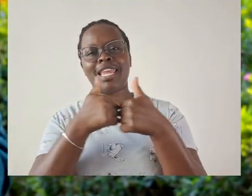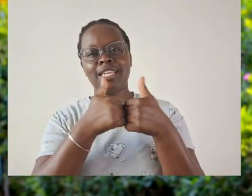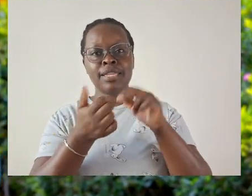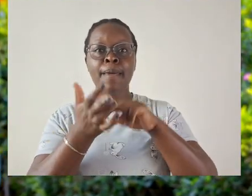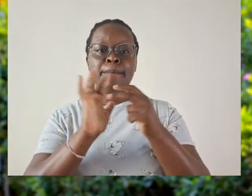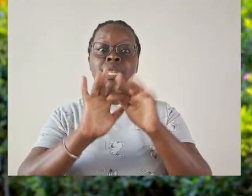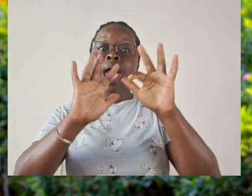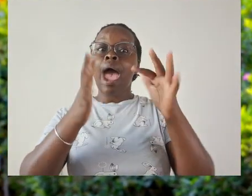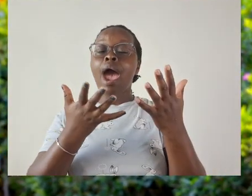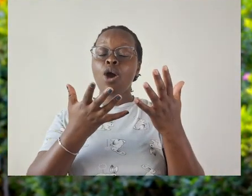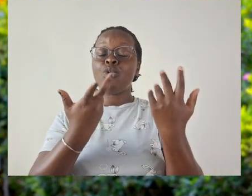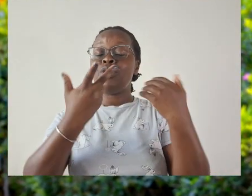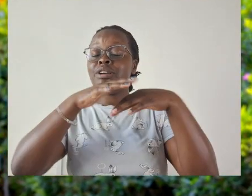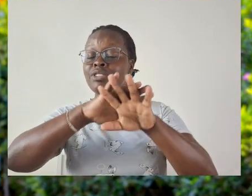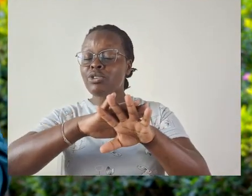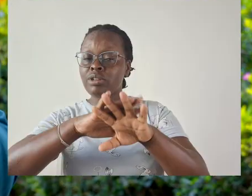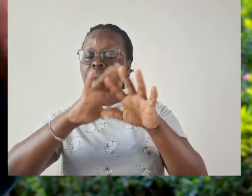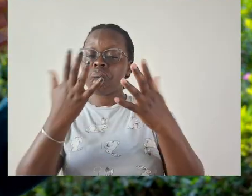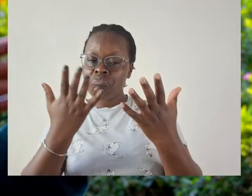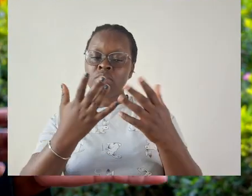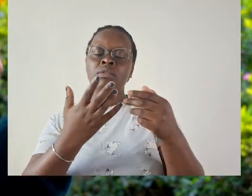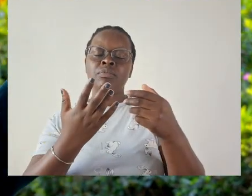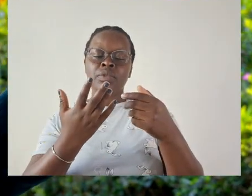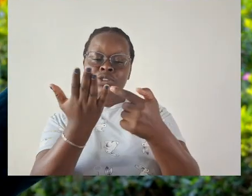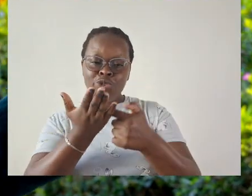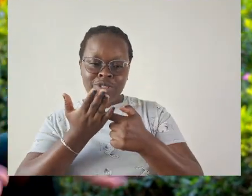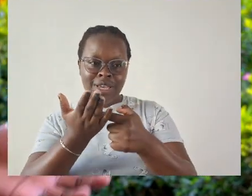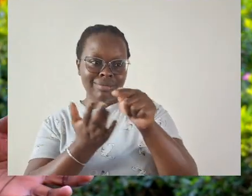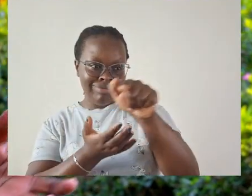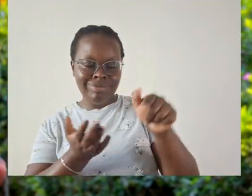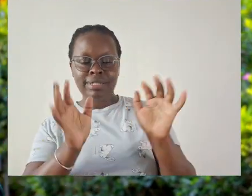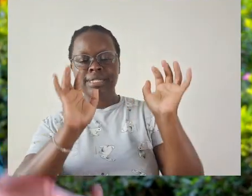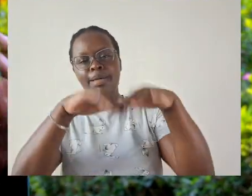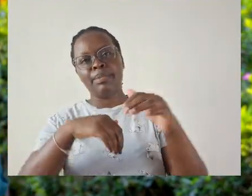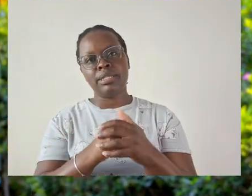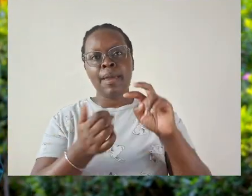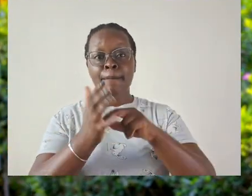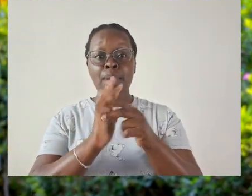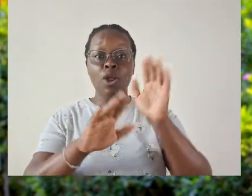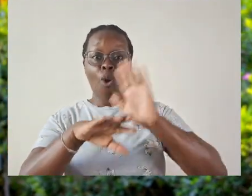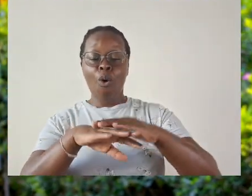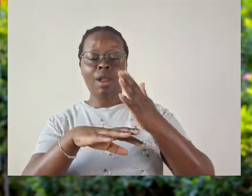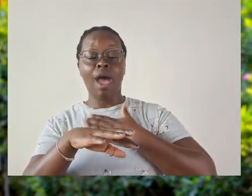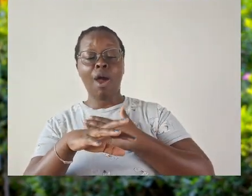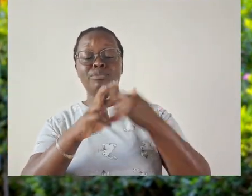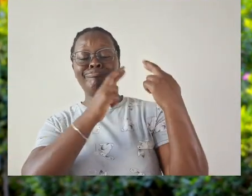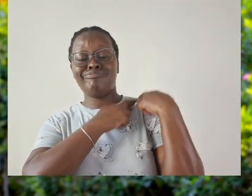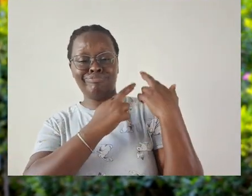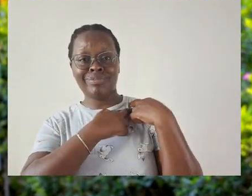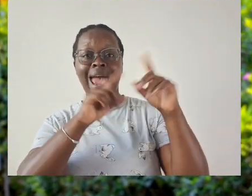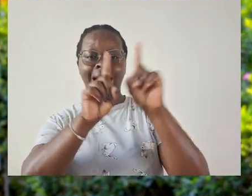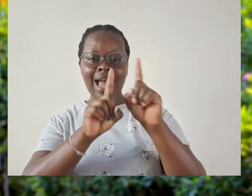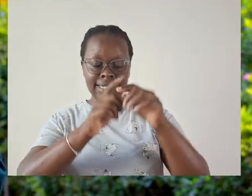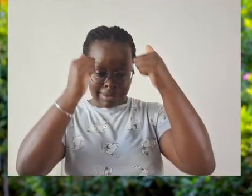of integrating them are already being discussed in the summit. So it is upon us, even us as